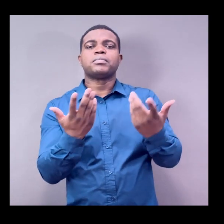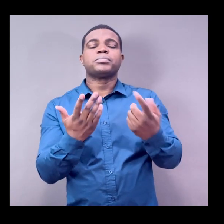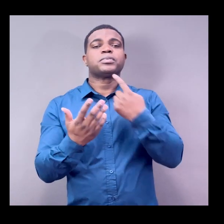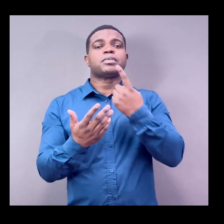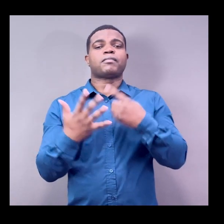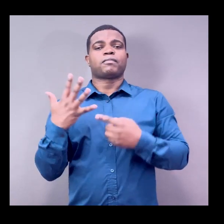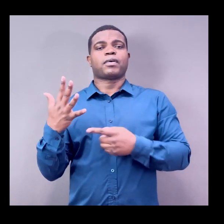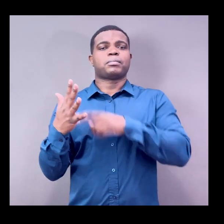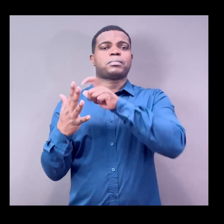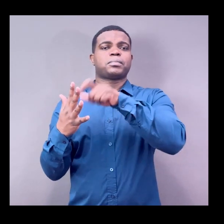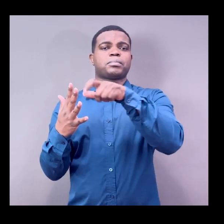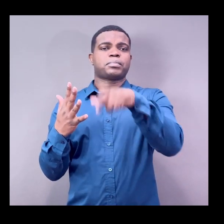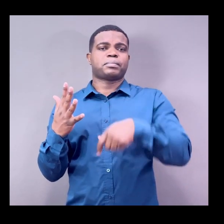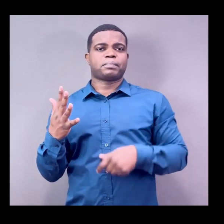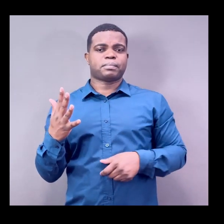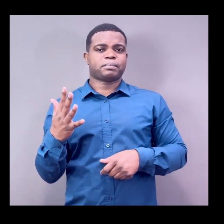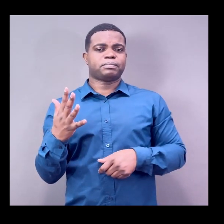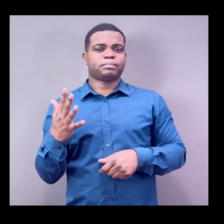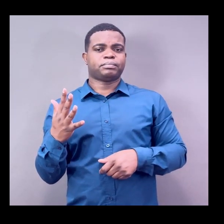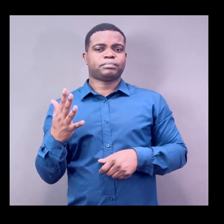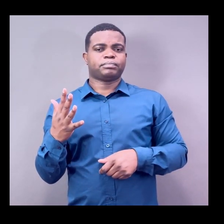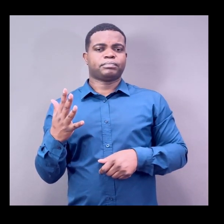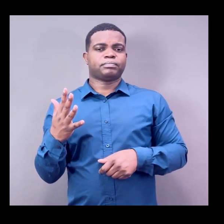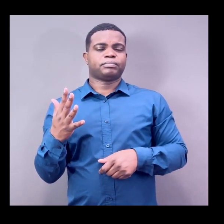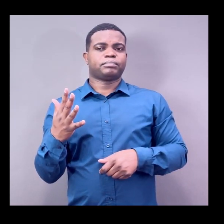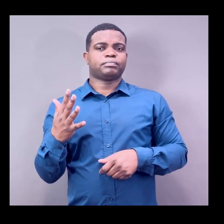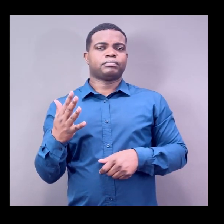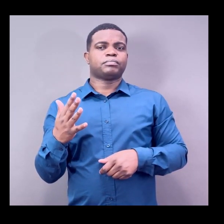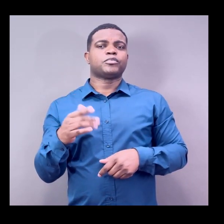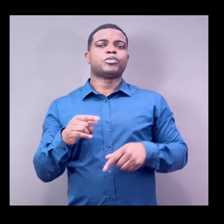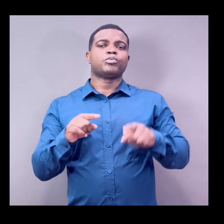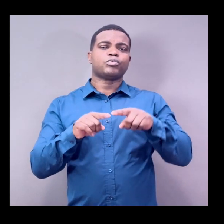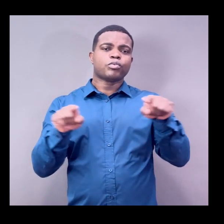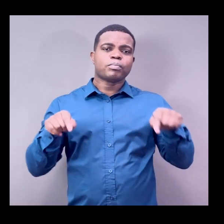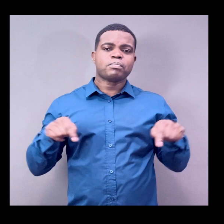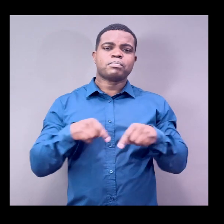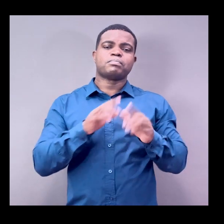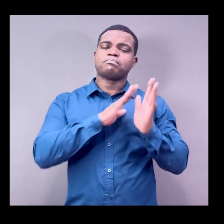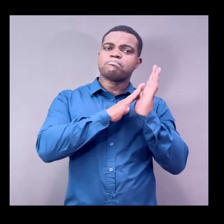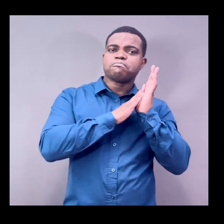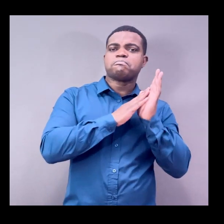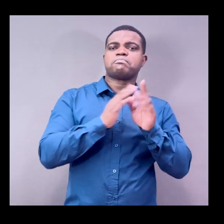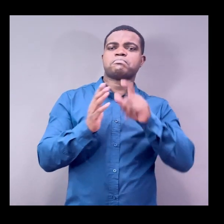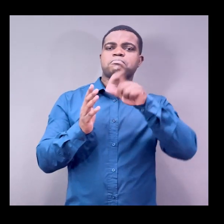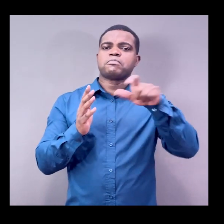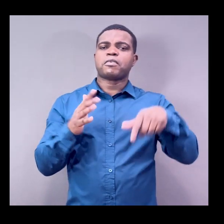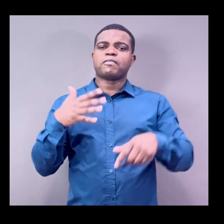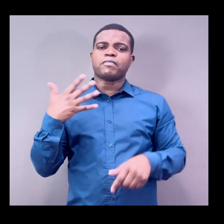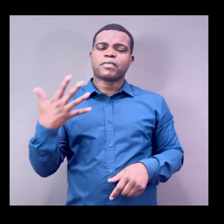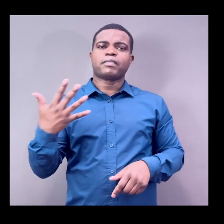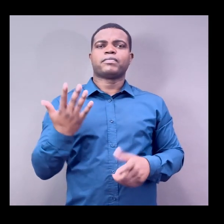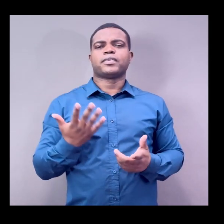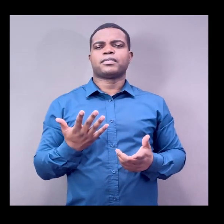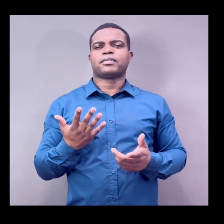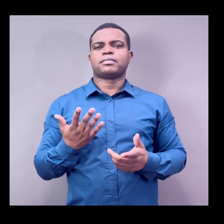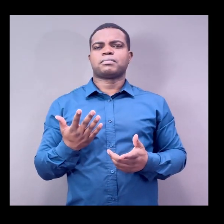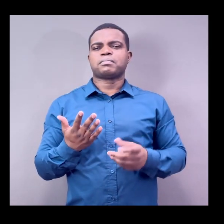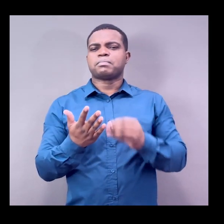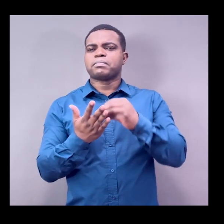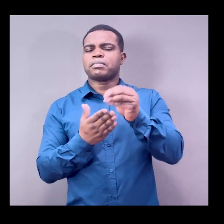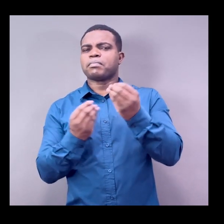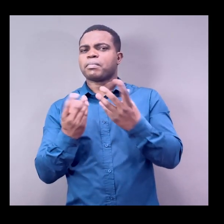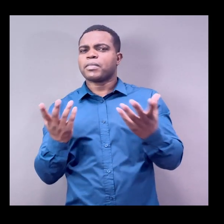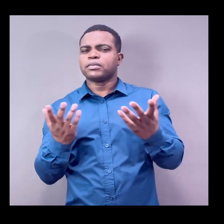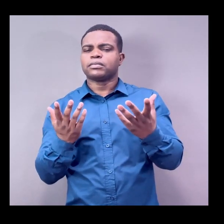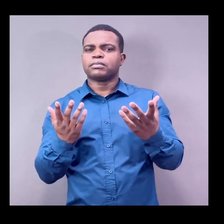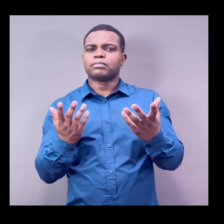getting for 5 persons, so if you are getting for 5 persons, then and